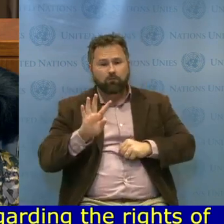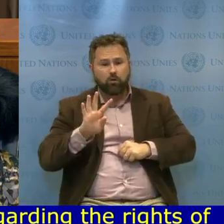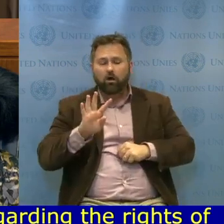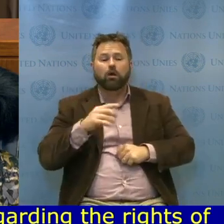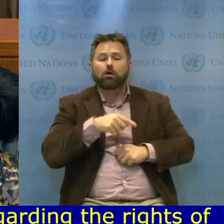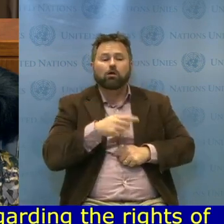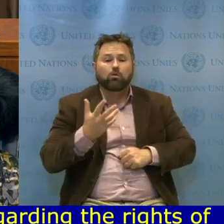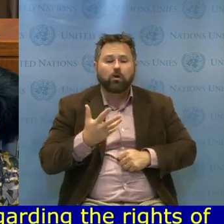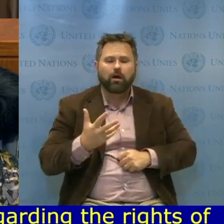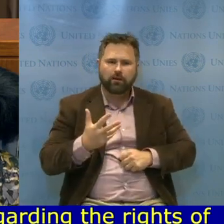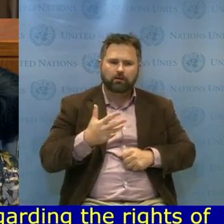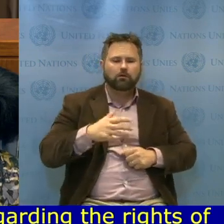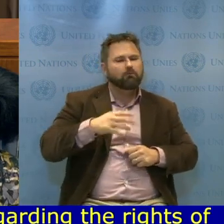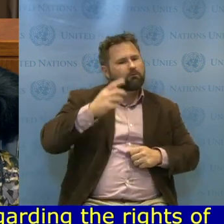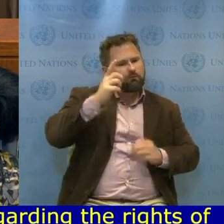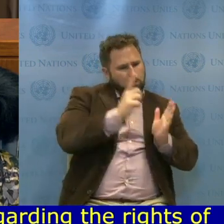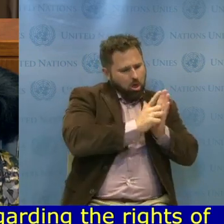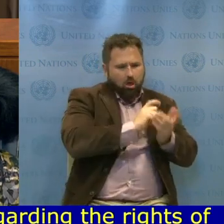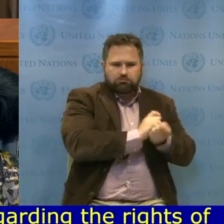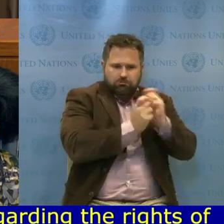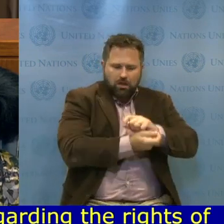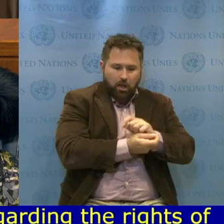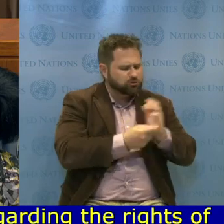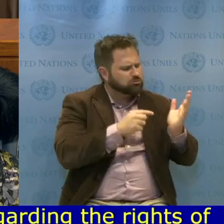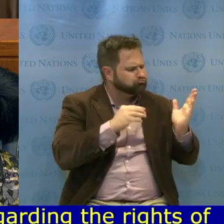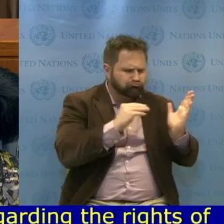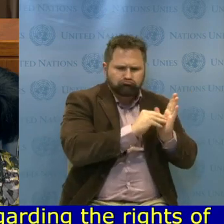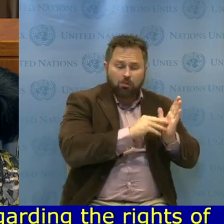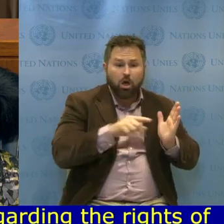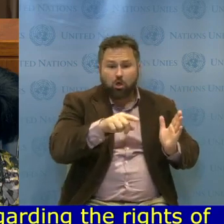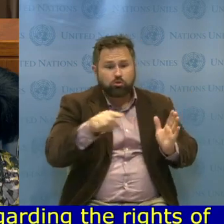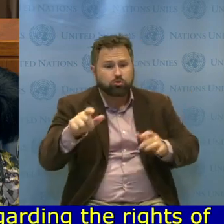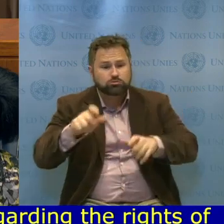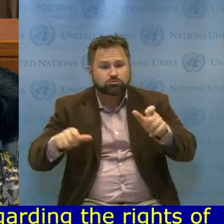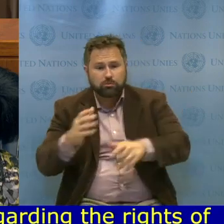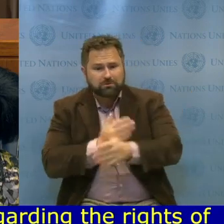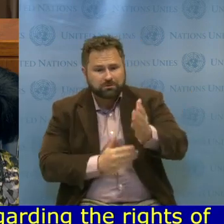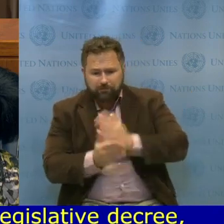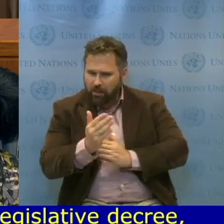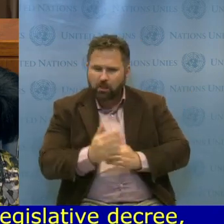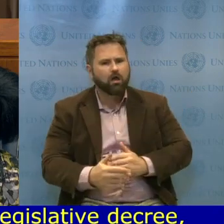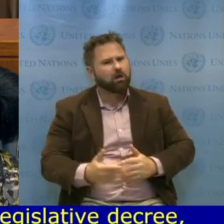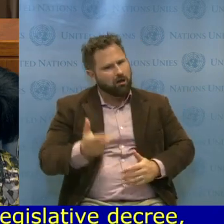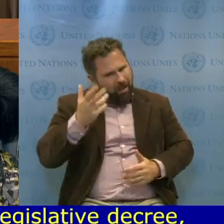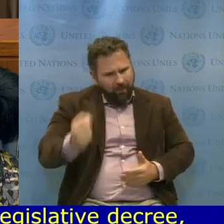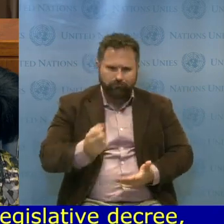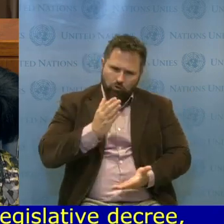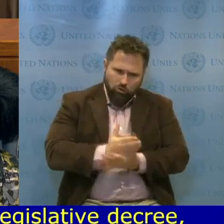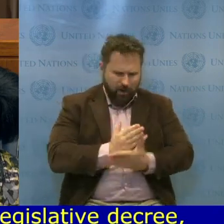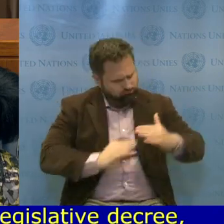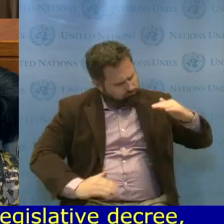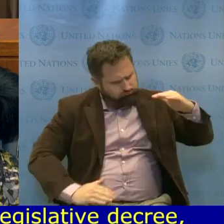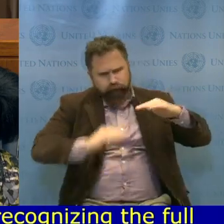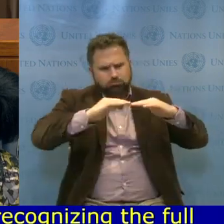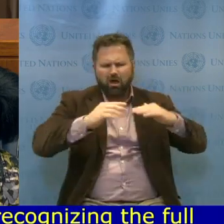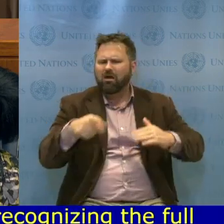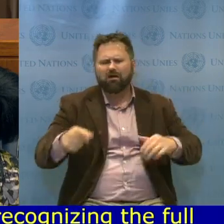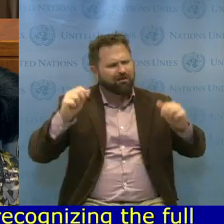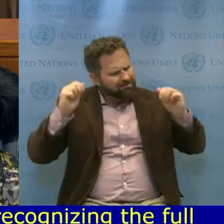recognizing the full legal capacity of persons with disabilities in order to ensure that they can take independent